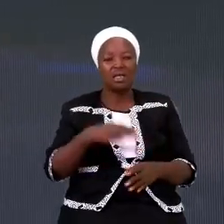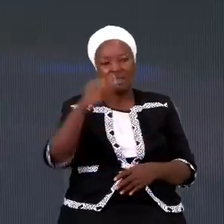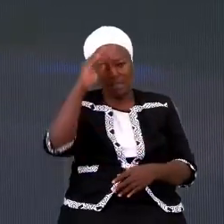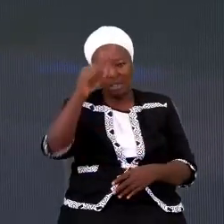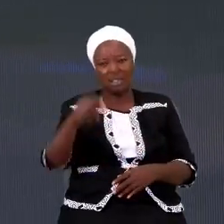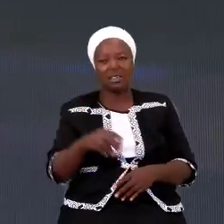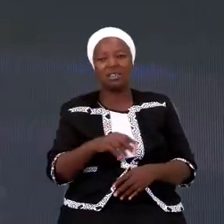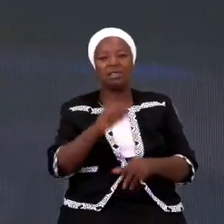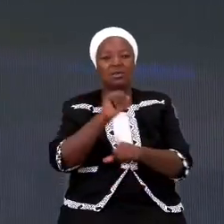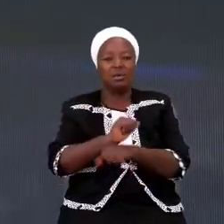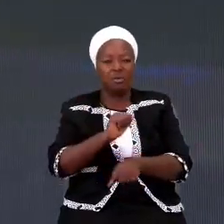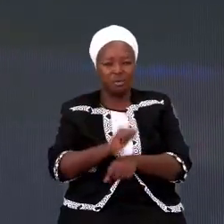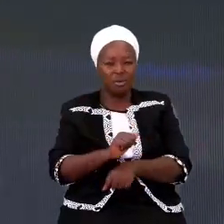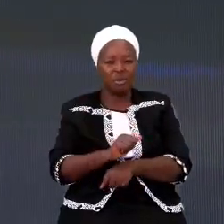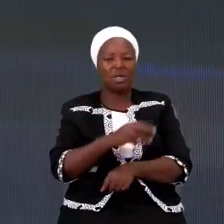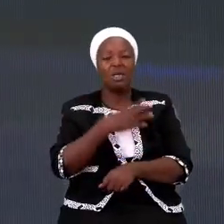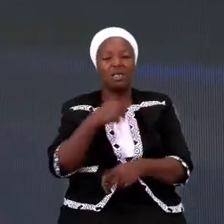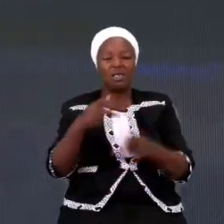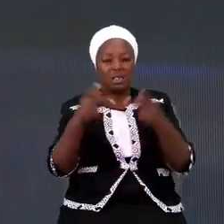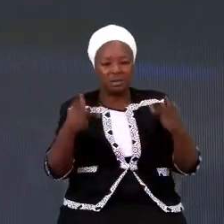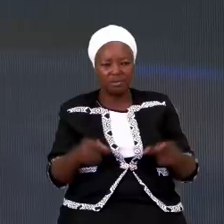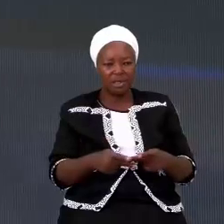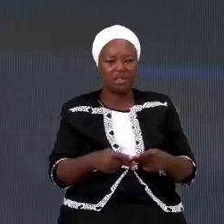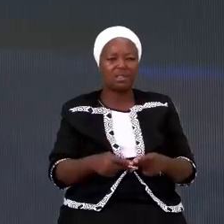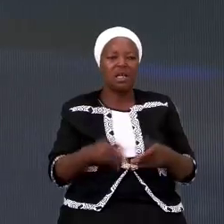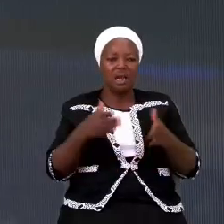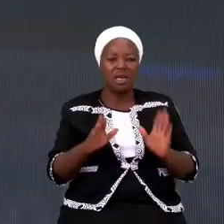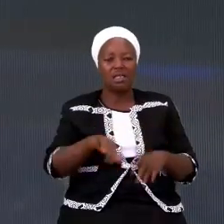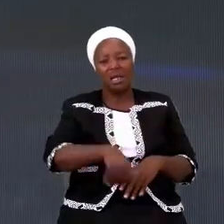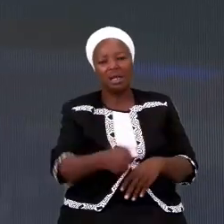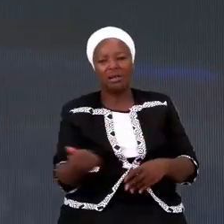21, in verse 21, it tells us,